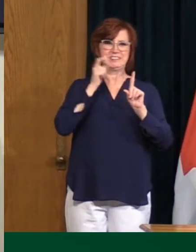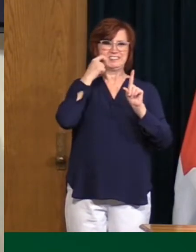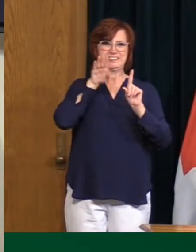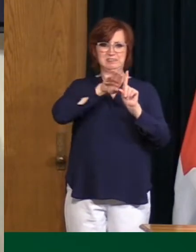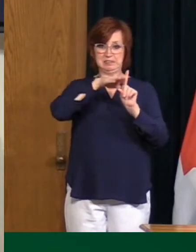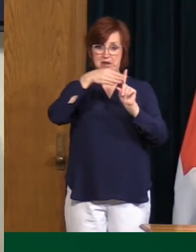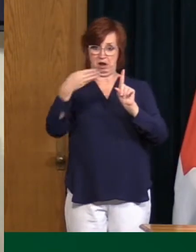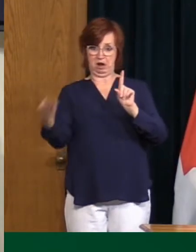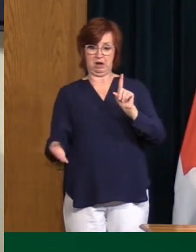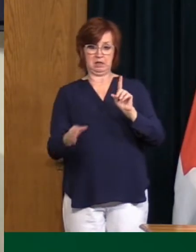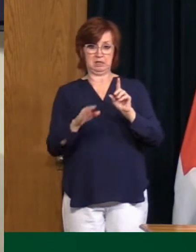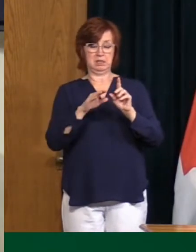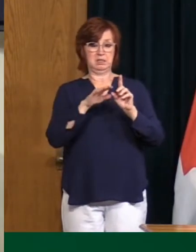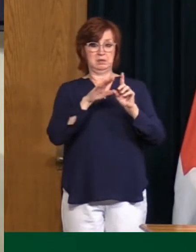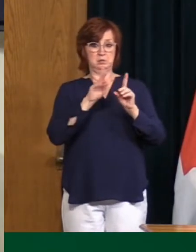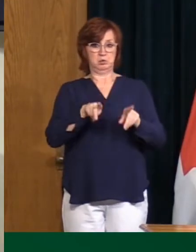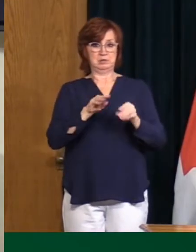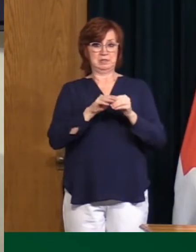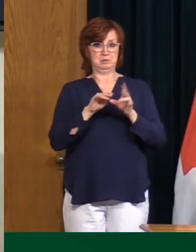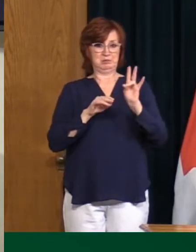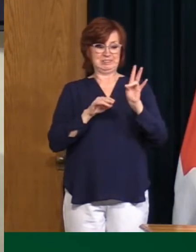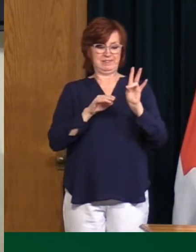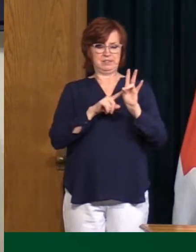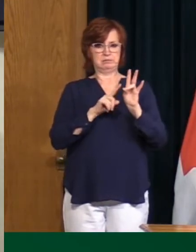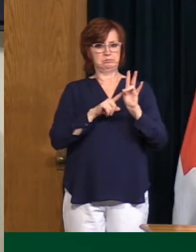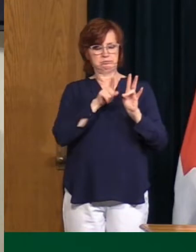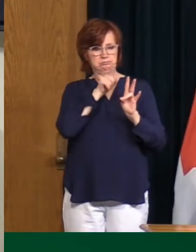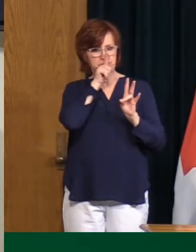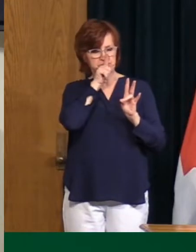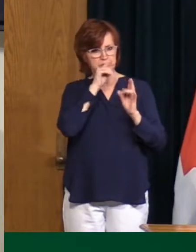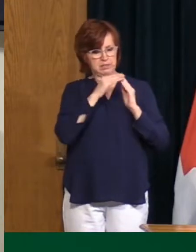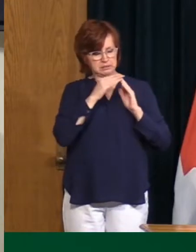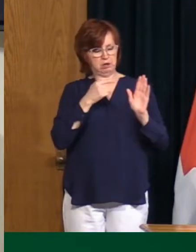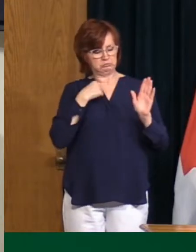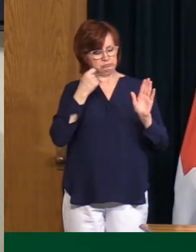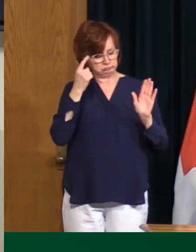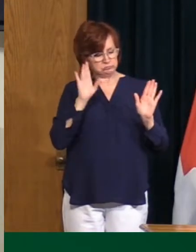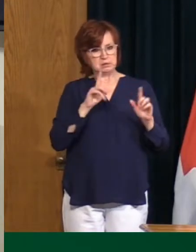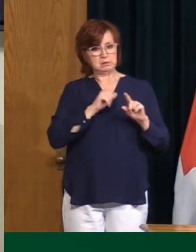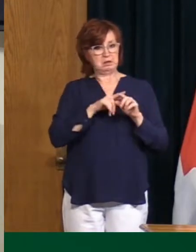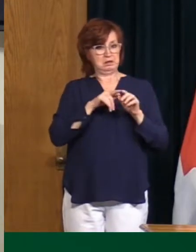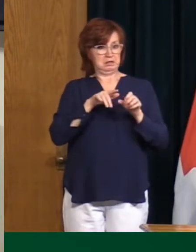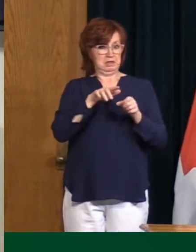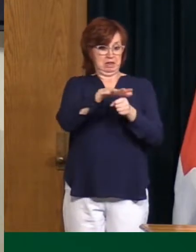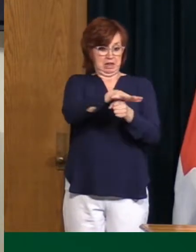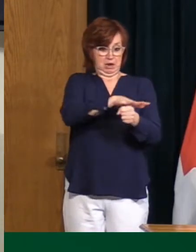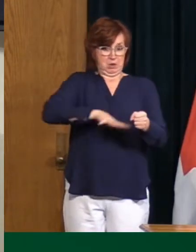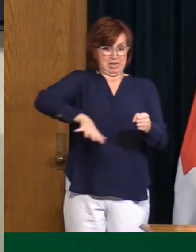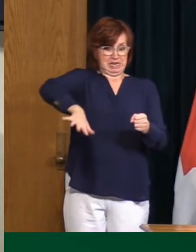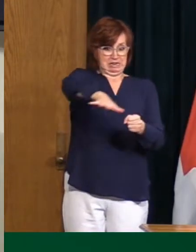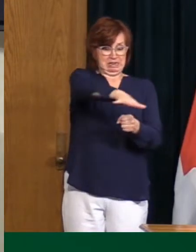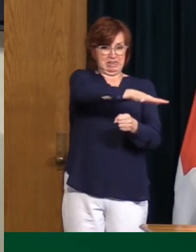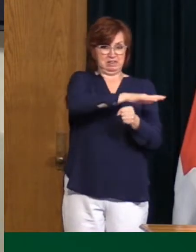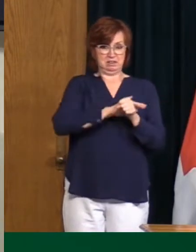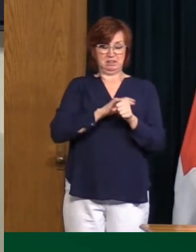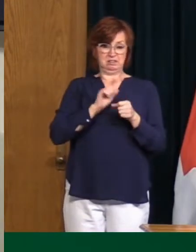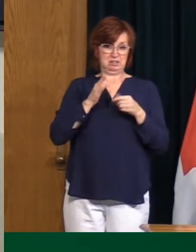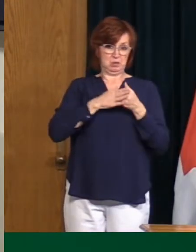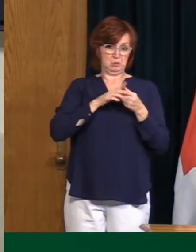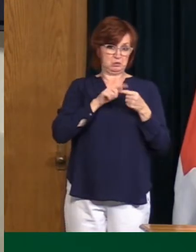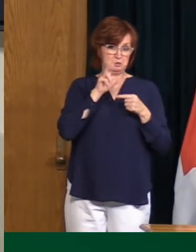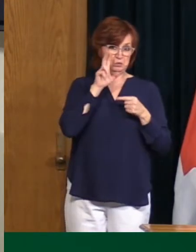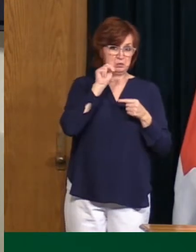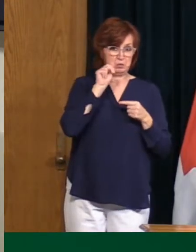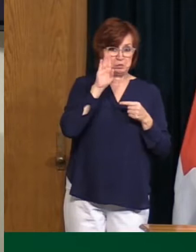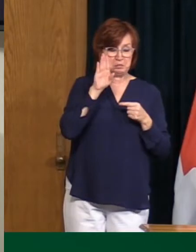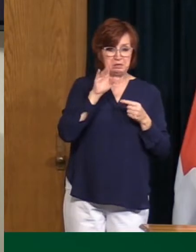specifically where in the North region, but I'm just wondering if you could give us a general location. Is it in the North Battleford area,